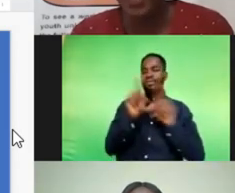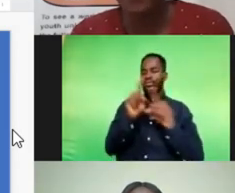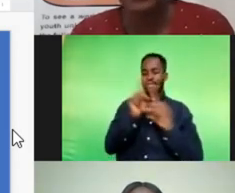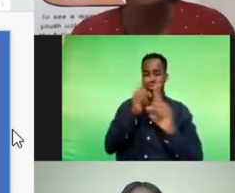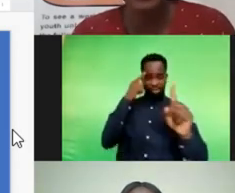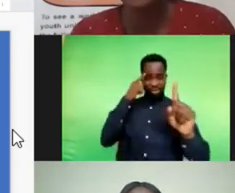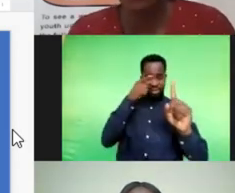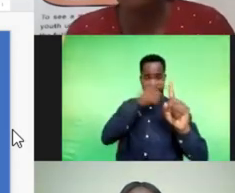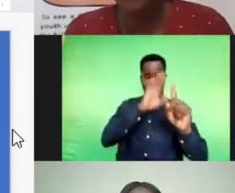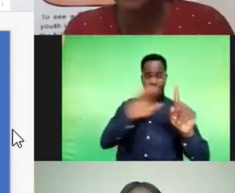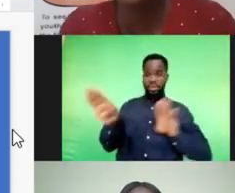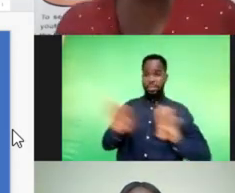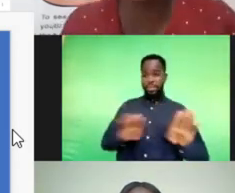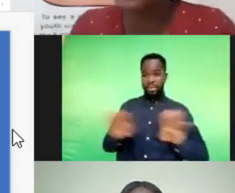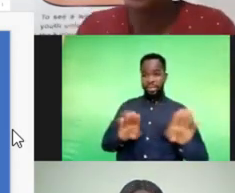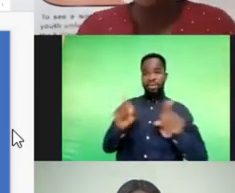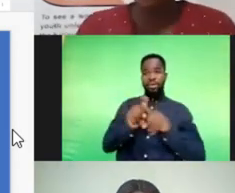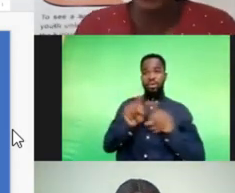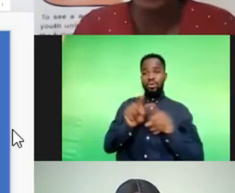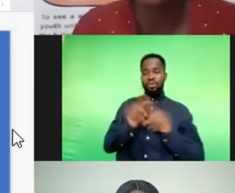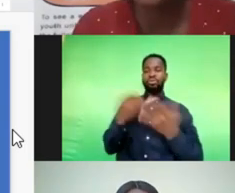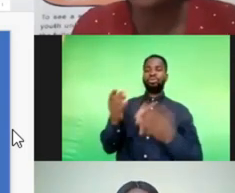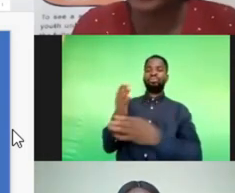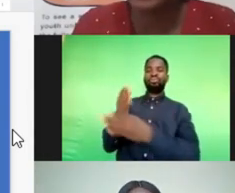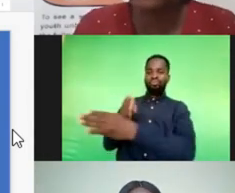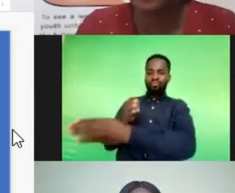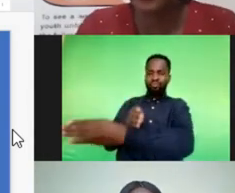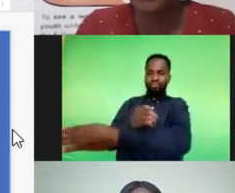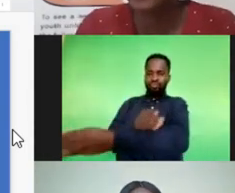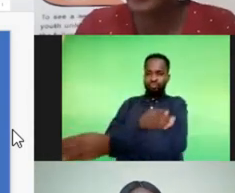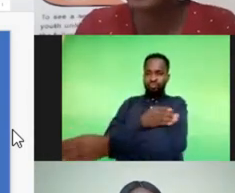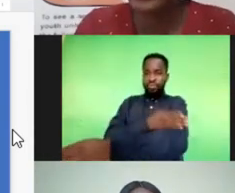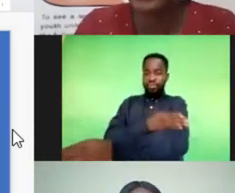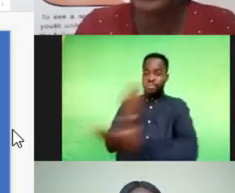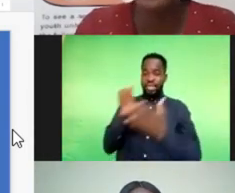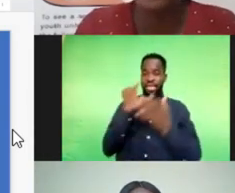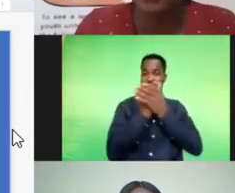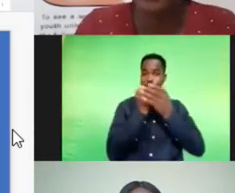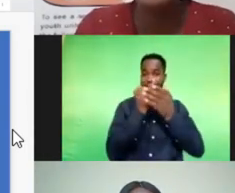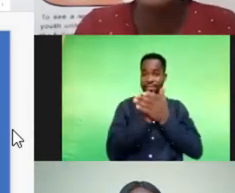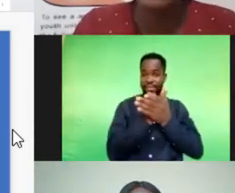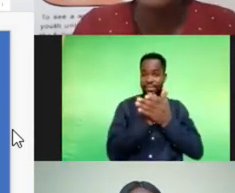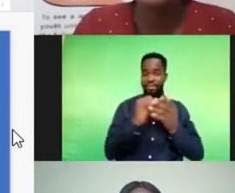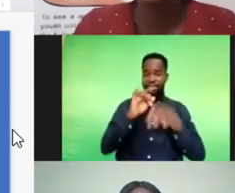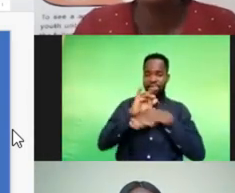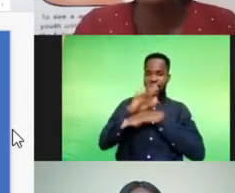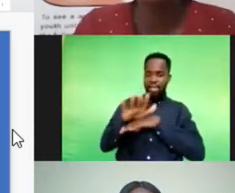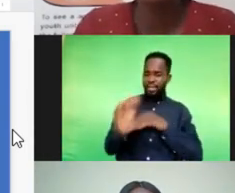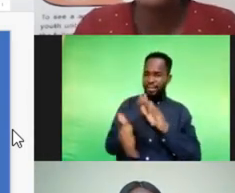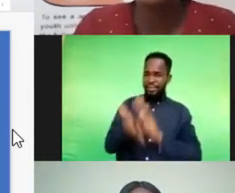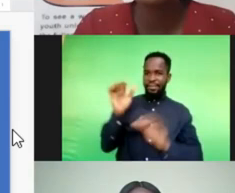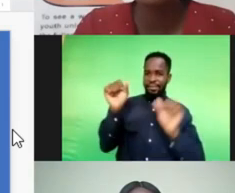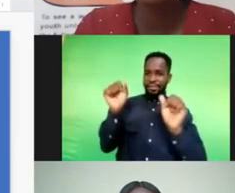and behavior. So there is hope for improvement if the intervention are be done early and thoroughly. And